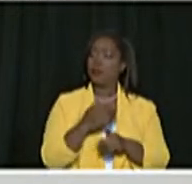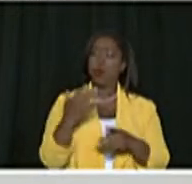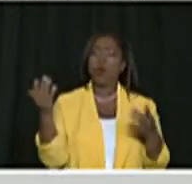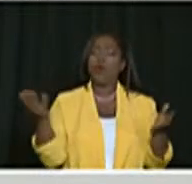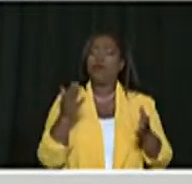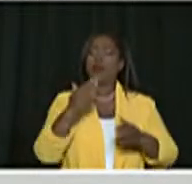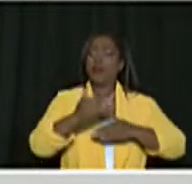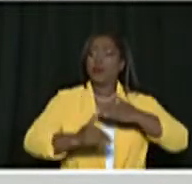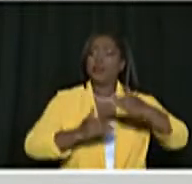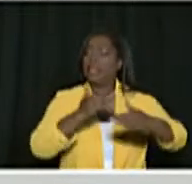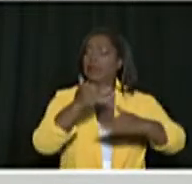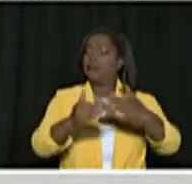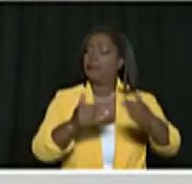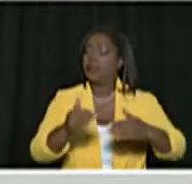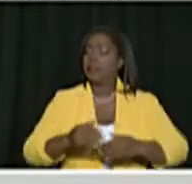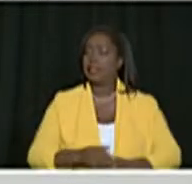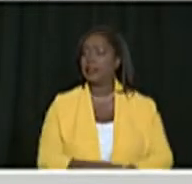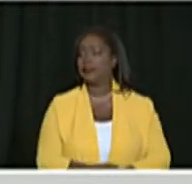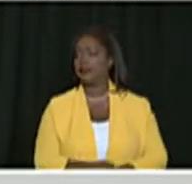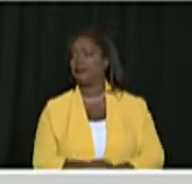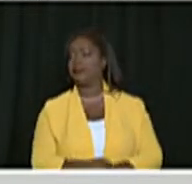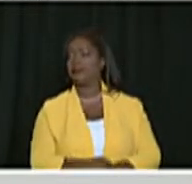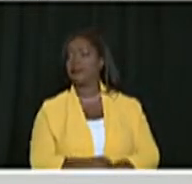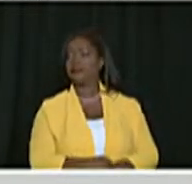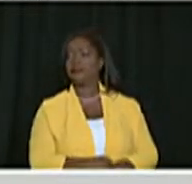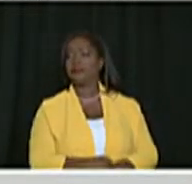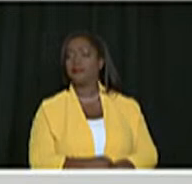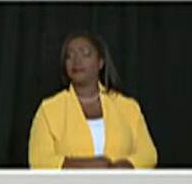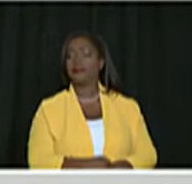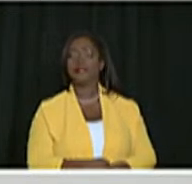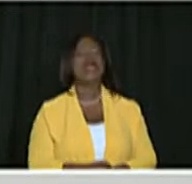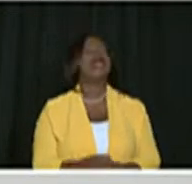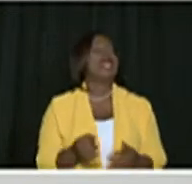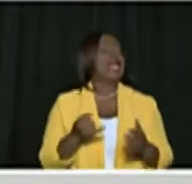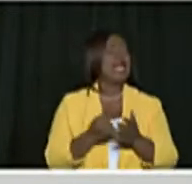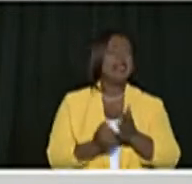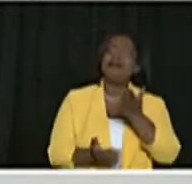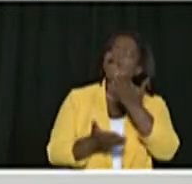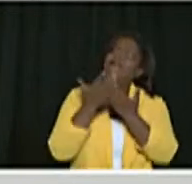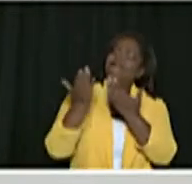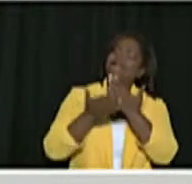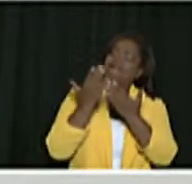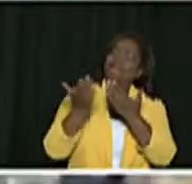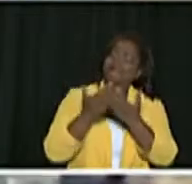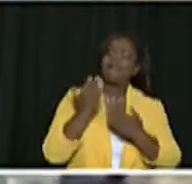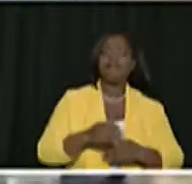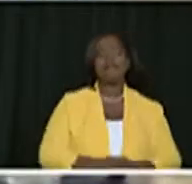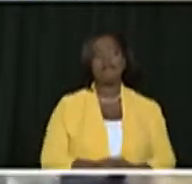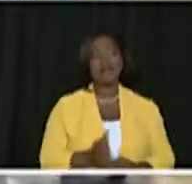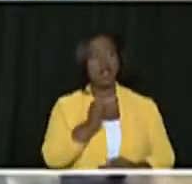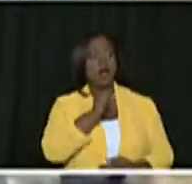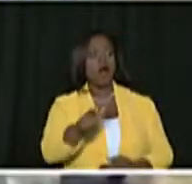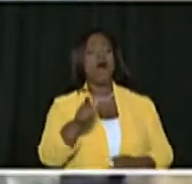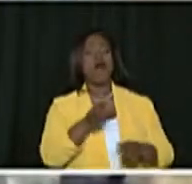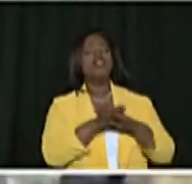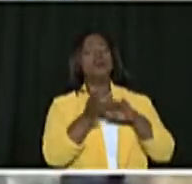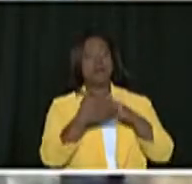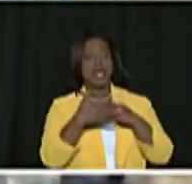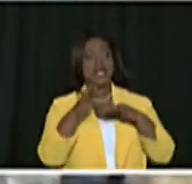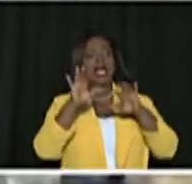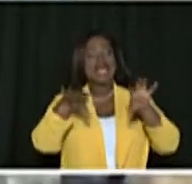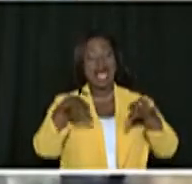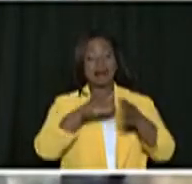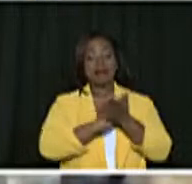entail? Okay, so it's an easy process, and all Jamaicans can be involved in reporting a matter of child